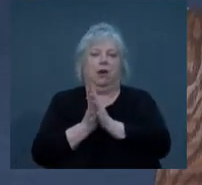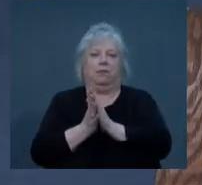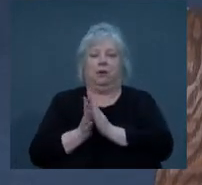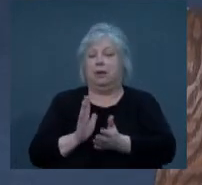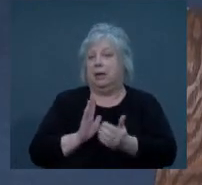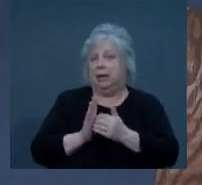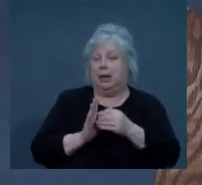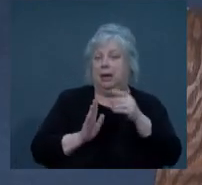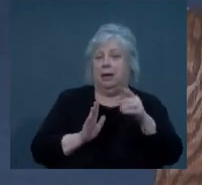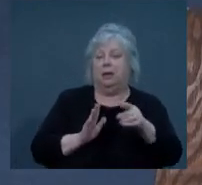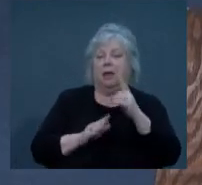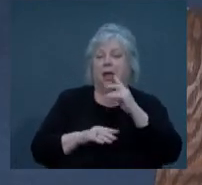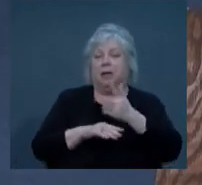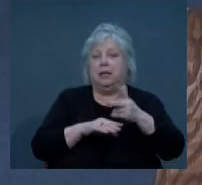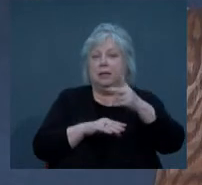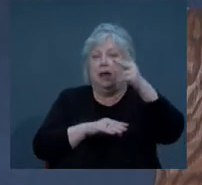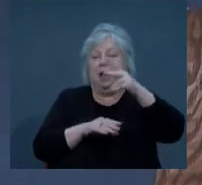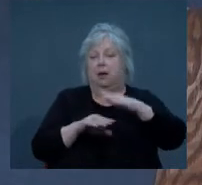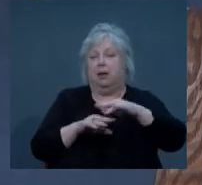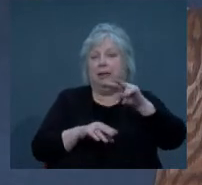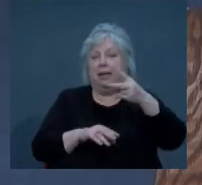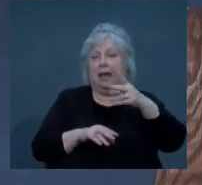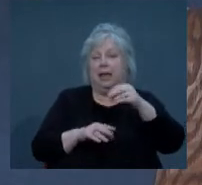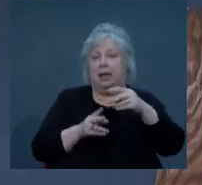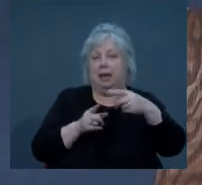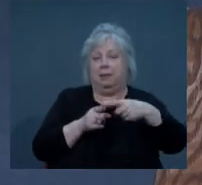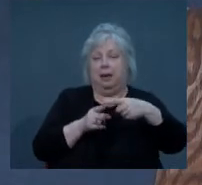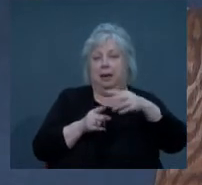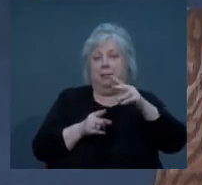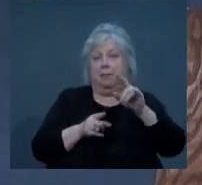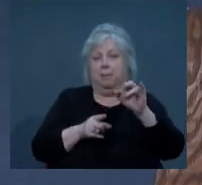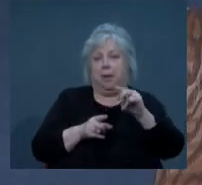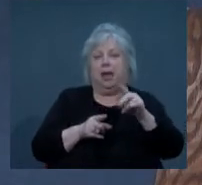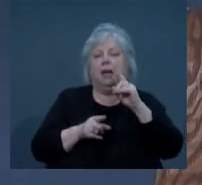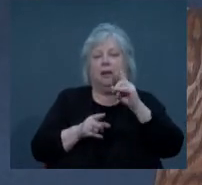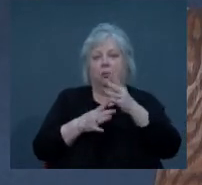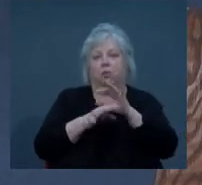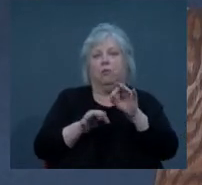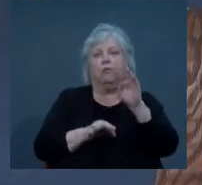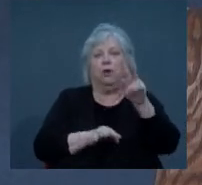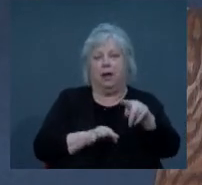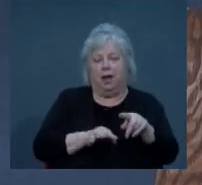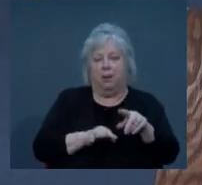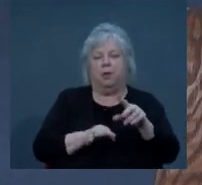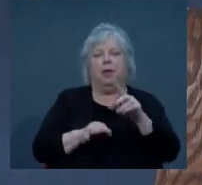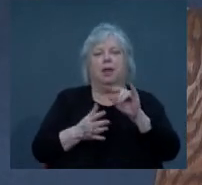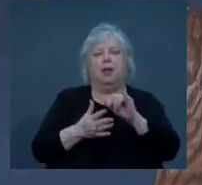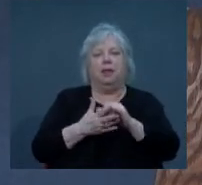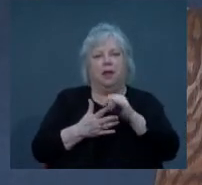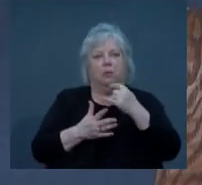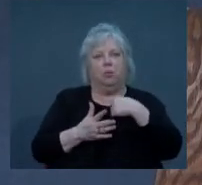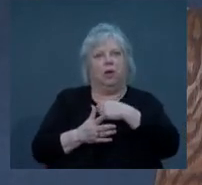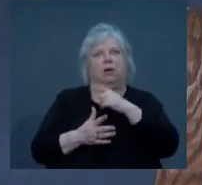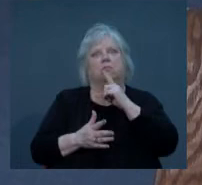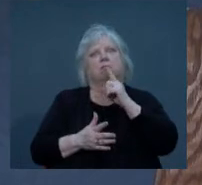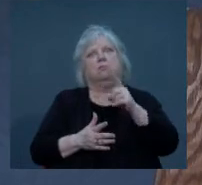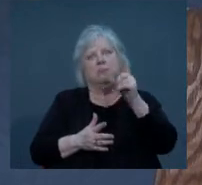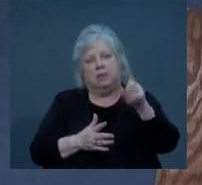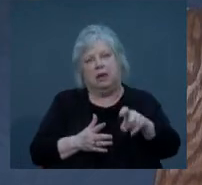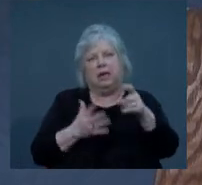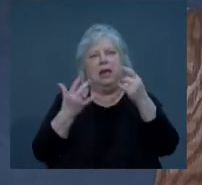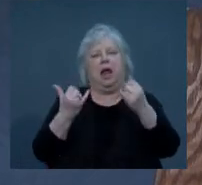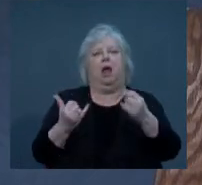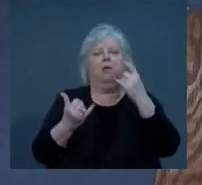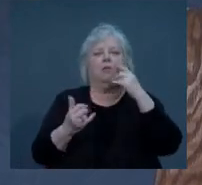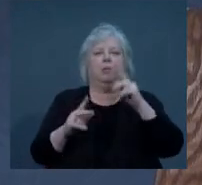deck at 2nd and Main, which will make available spaces desperately needed for people that want to come downtown and shop.